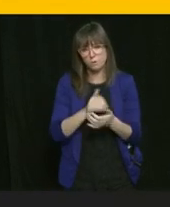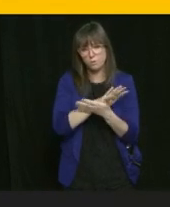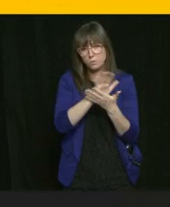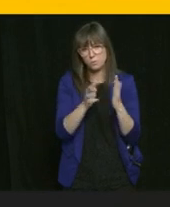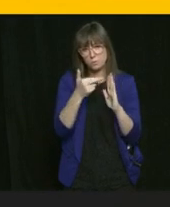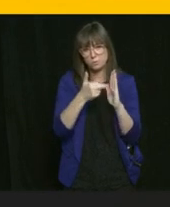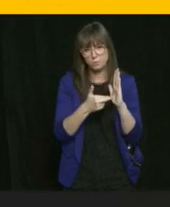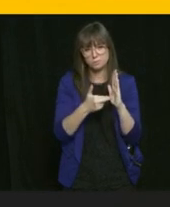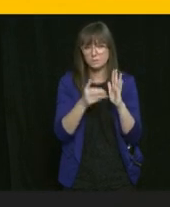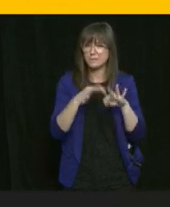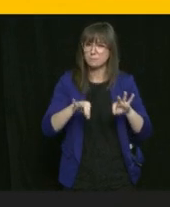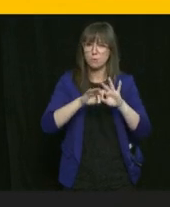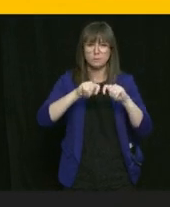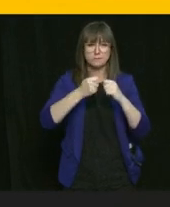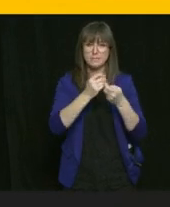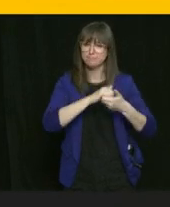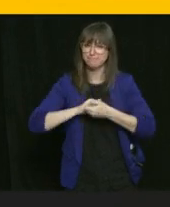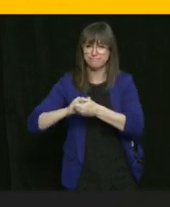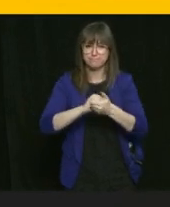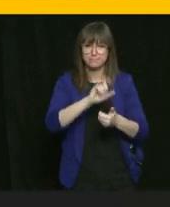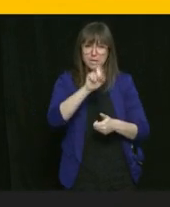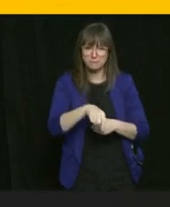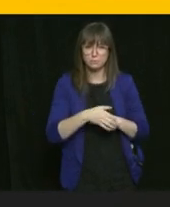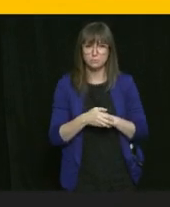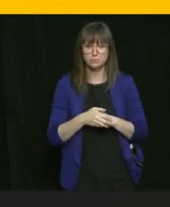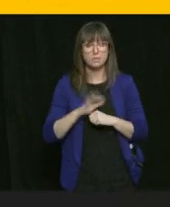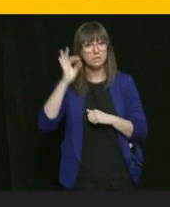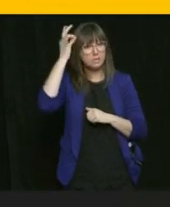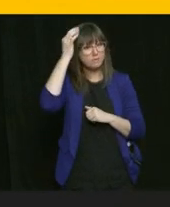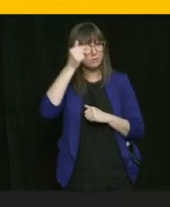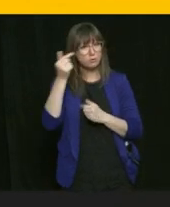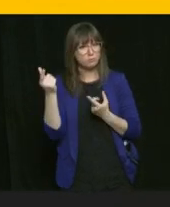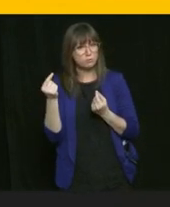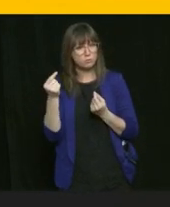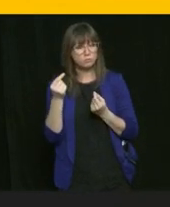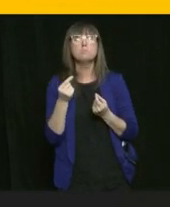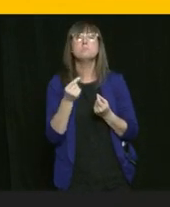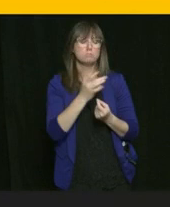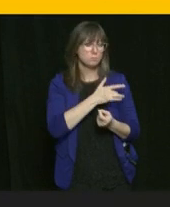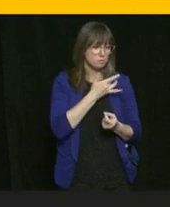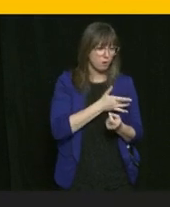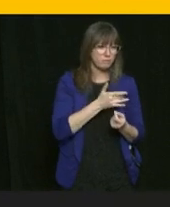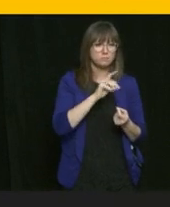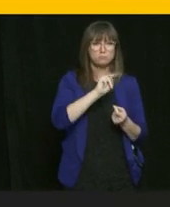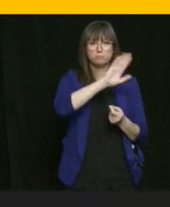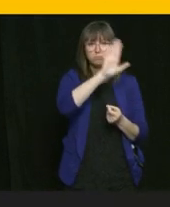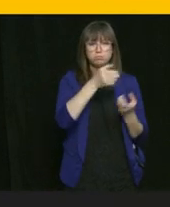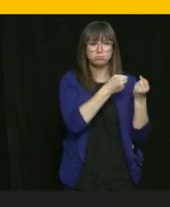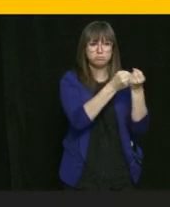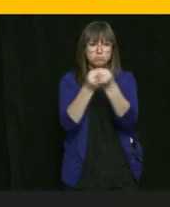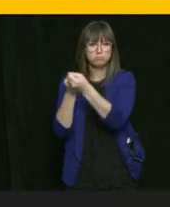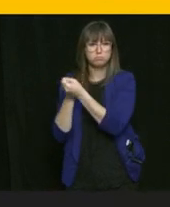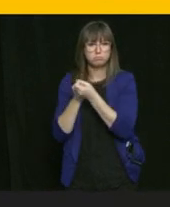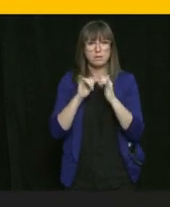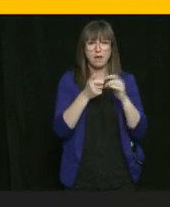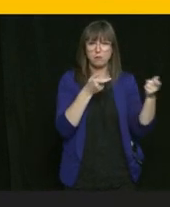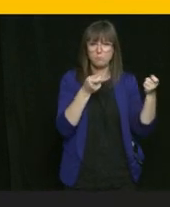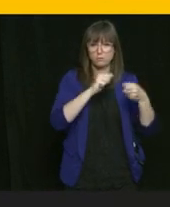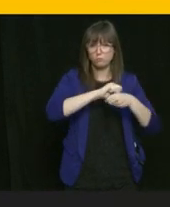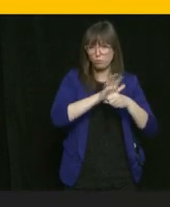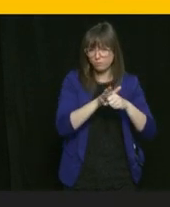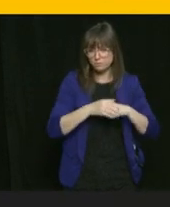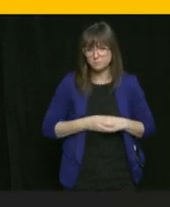to work as a team. On our side, we continue to support provinces and territories in their fight against the virus.